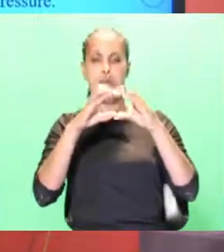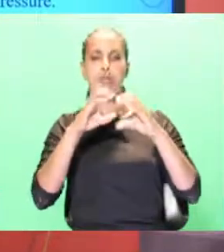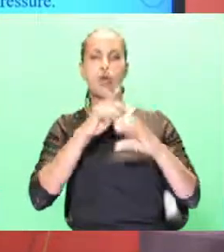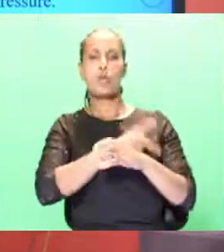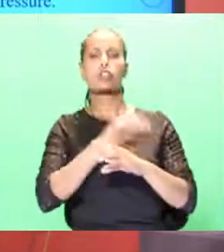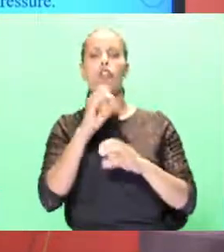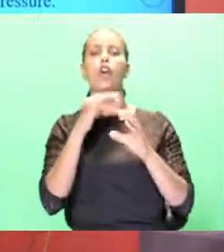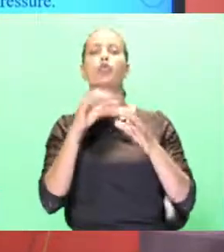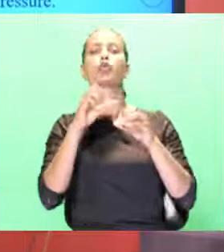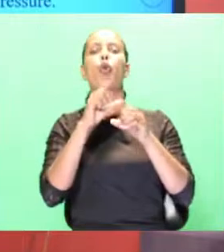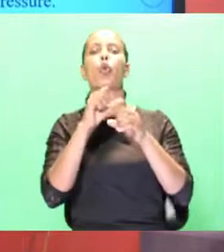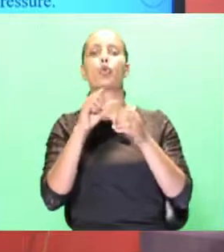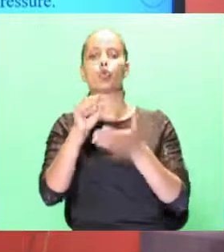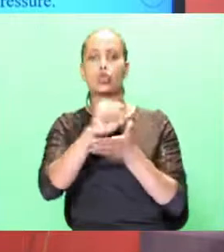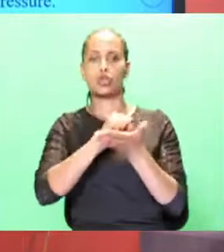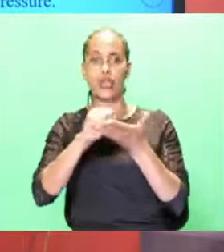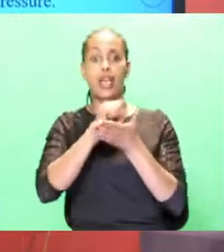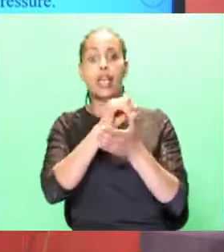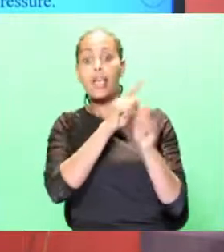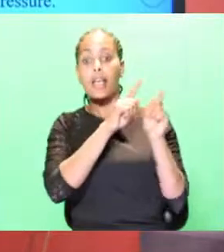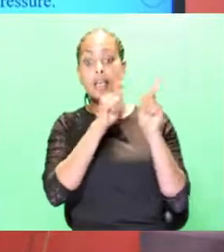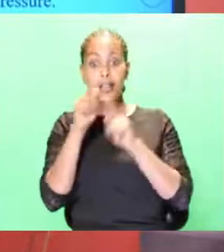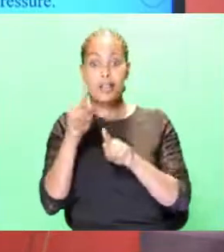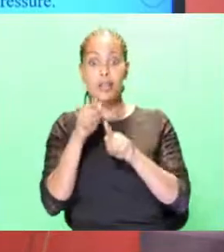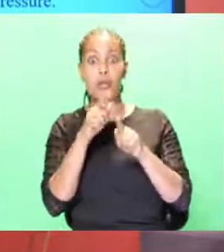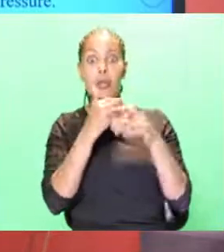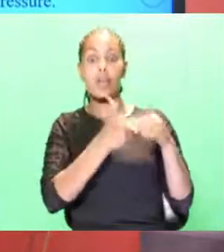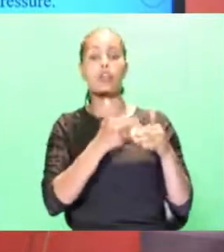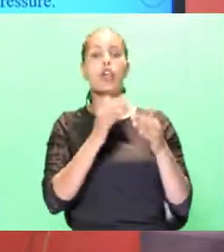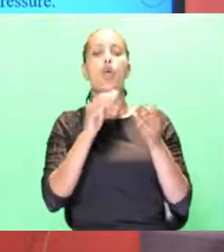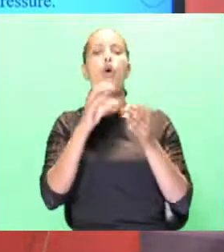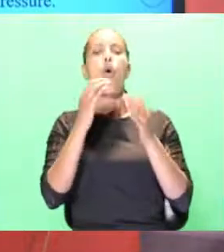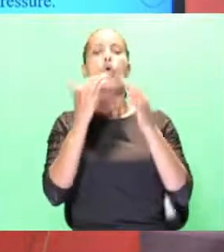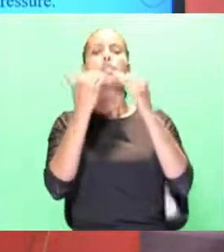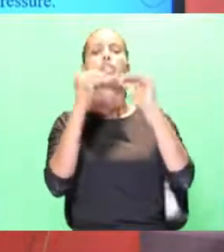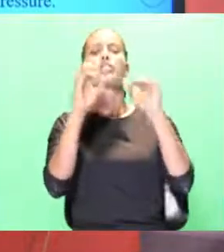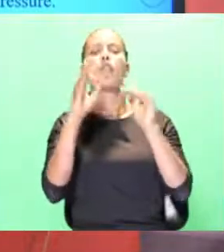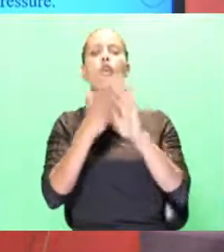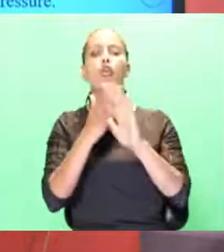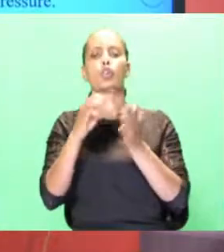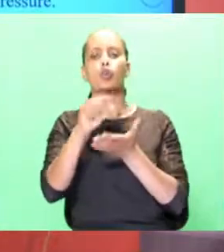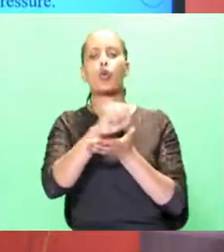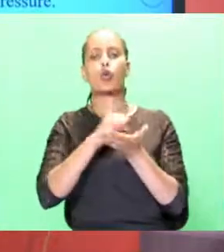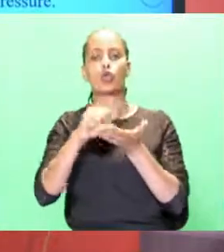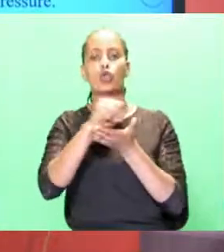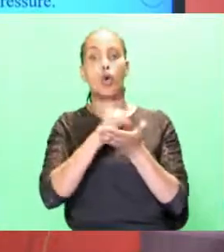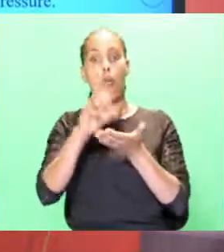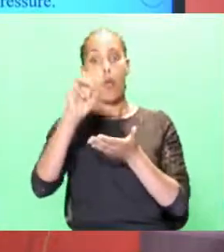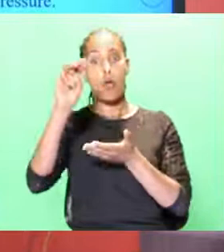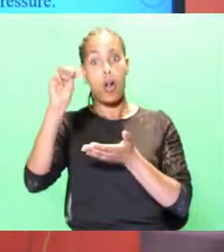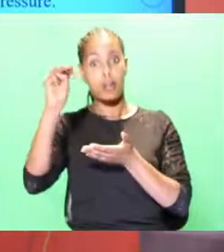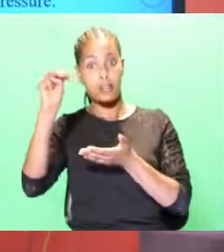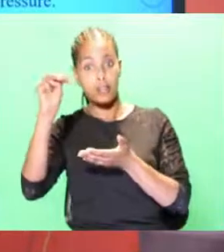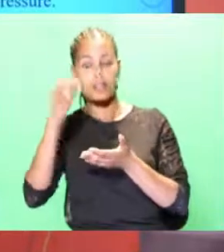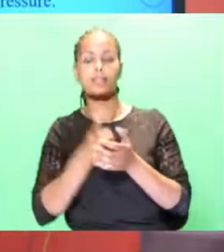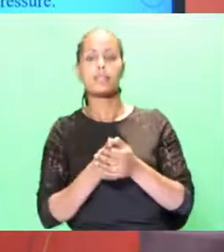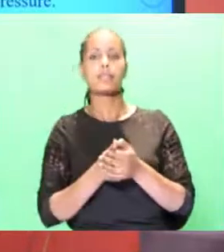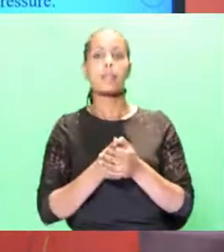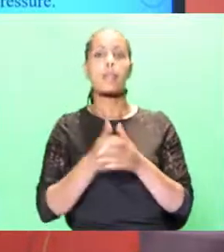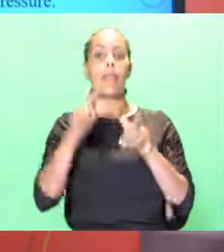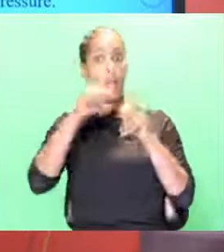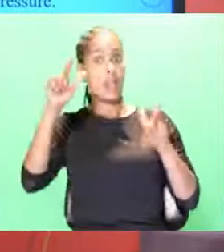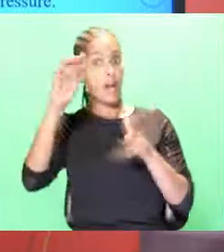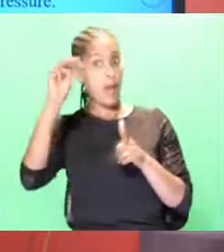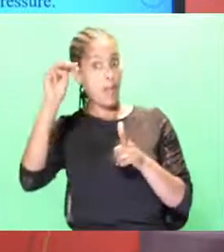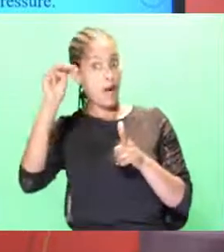of a solution, because it depends on concentration of the solution, molarity.